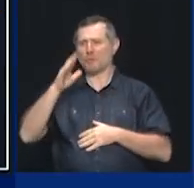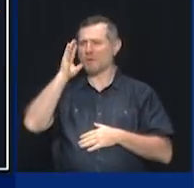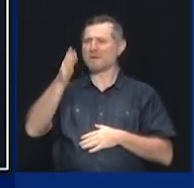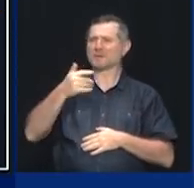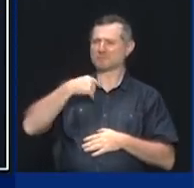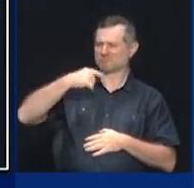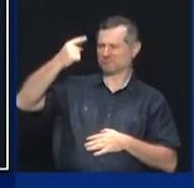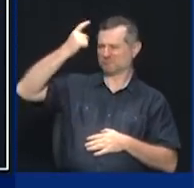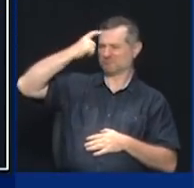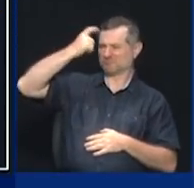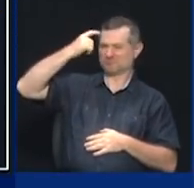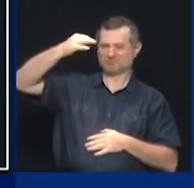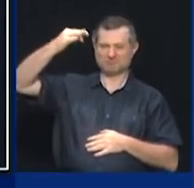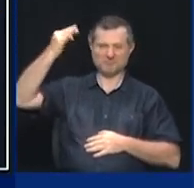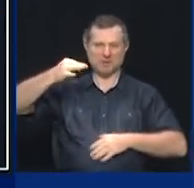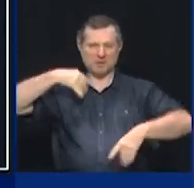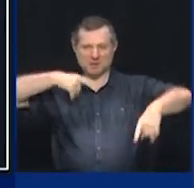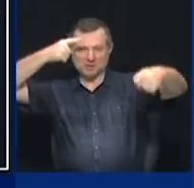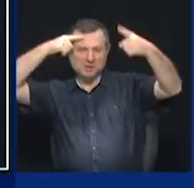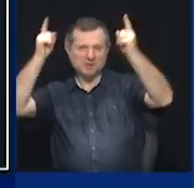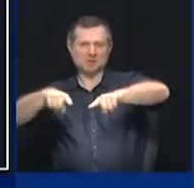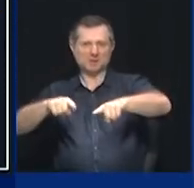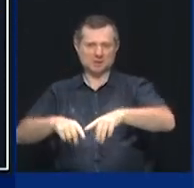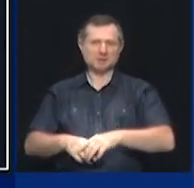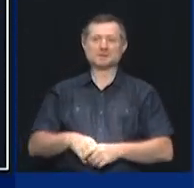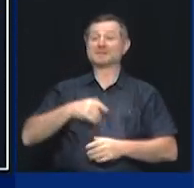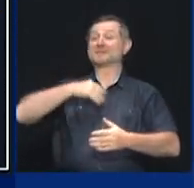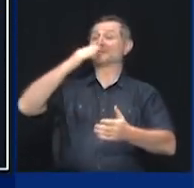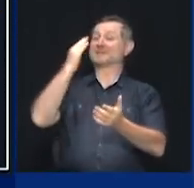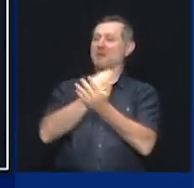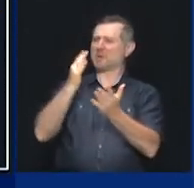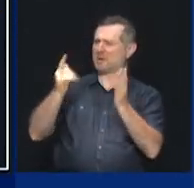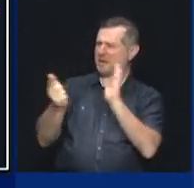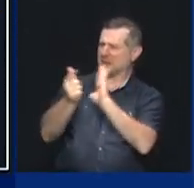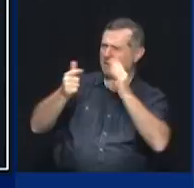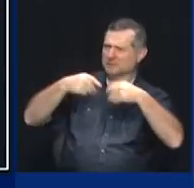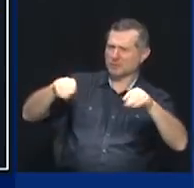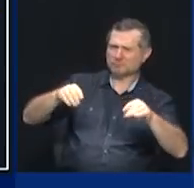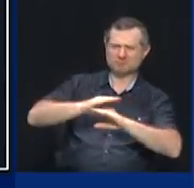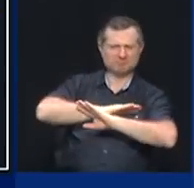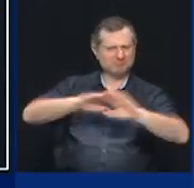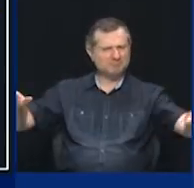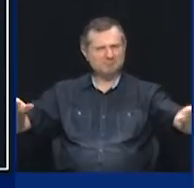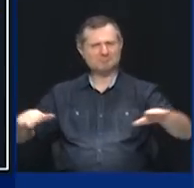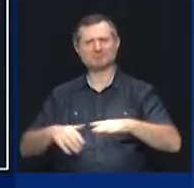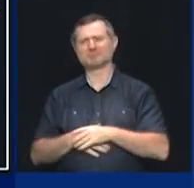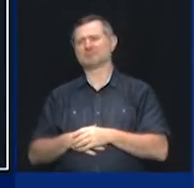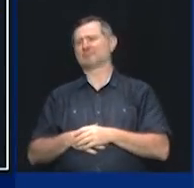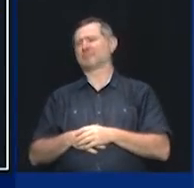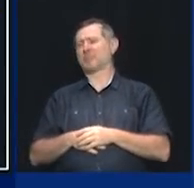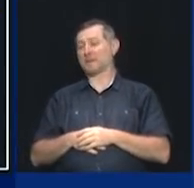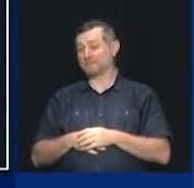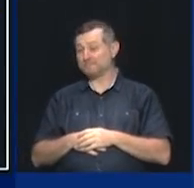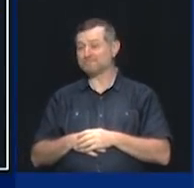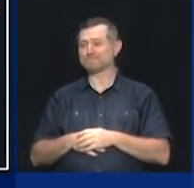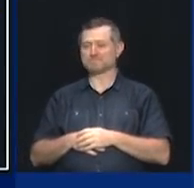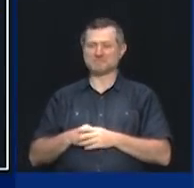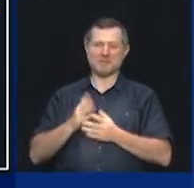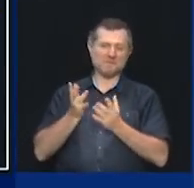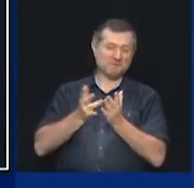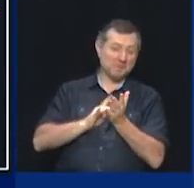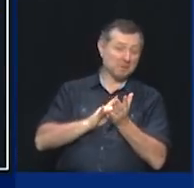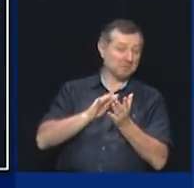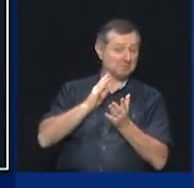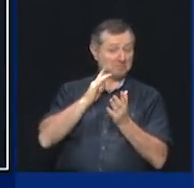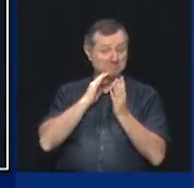agreement where we were going to stop the illegal sales, stop the sales. Just the fingerprint technology alone would